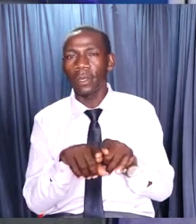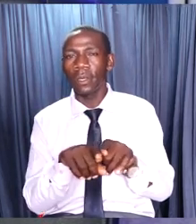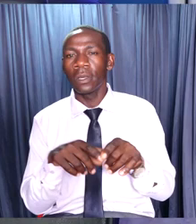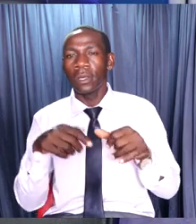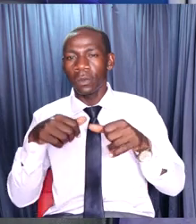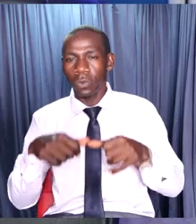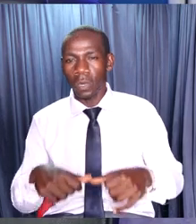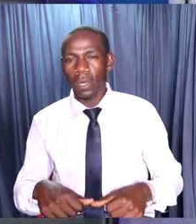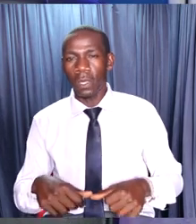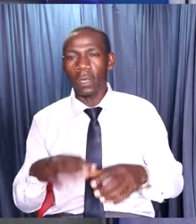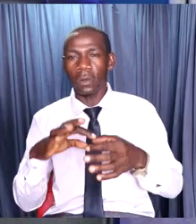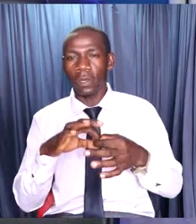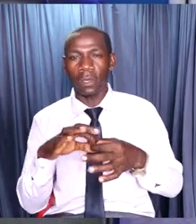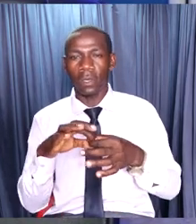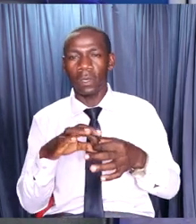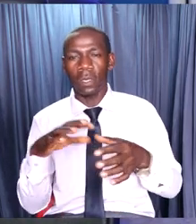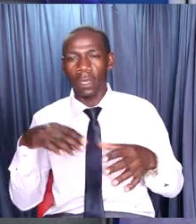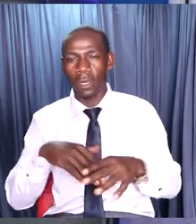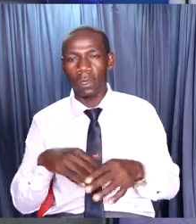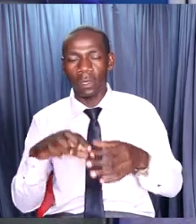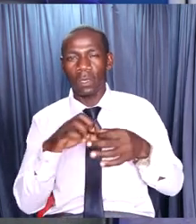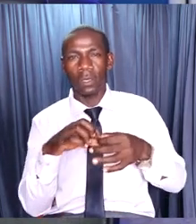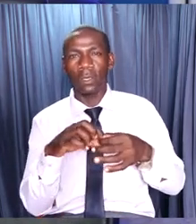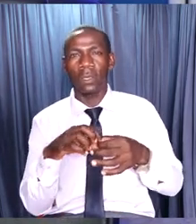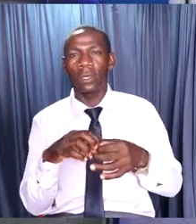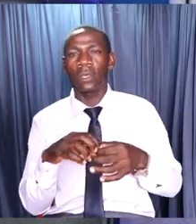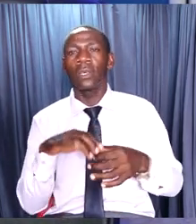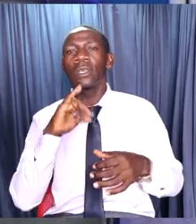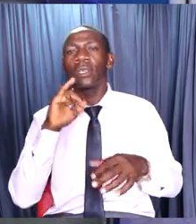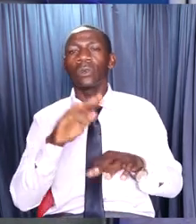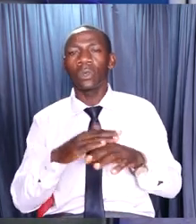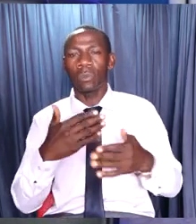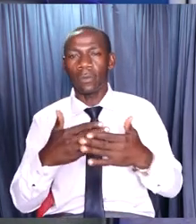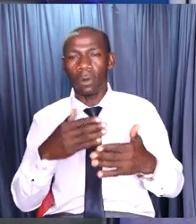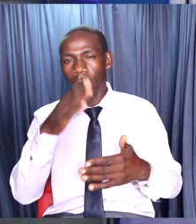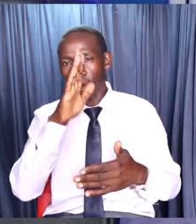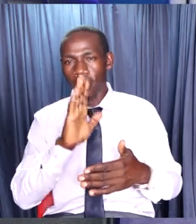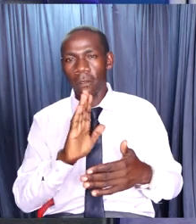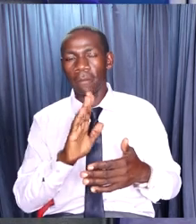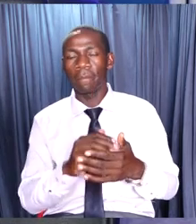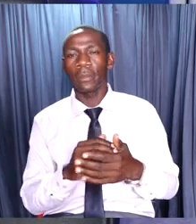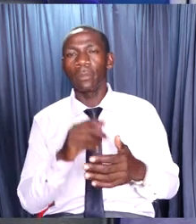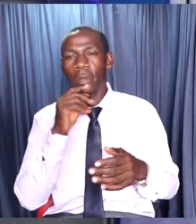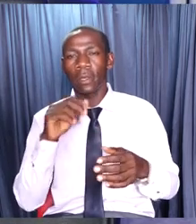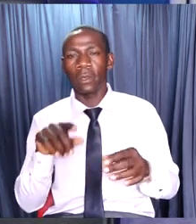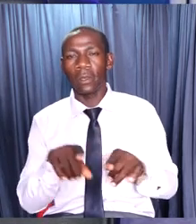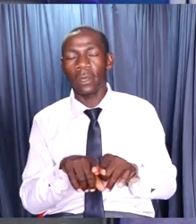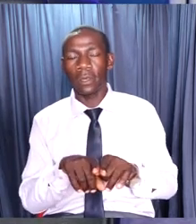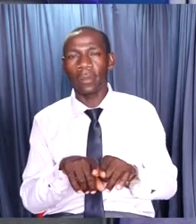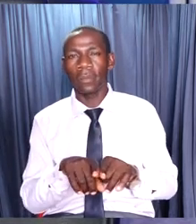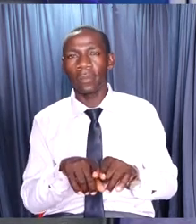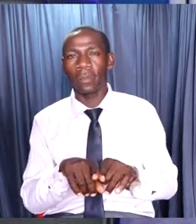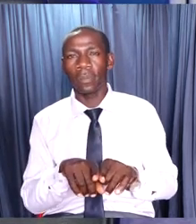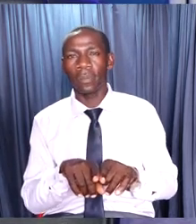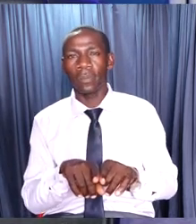Brethren. Wakae pamoja. Stay together. Pamoja. In unity. Ni vyema mbele za Mungu. It's good before his eyes. Ndugu. For